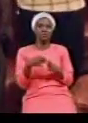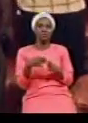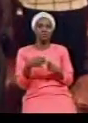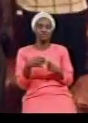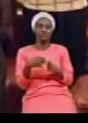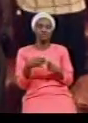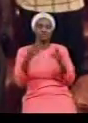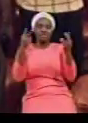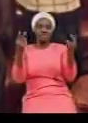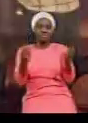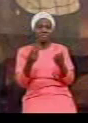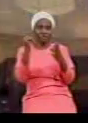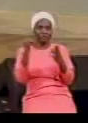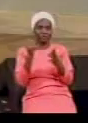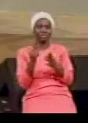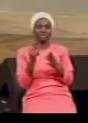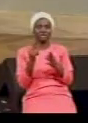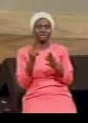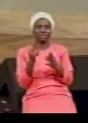victorious,